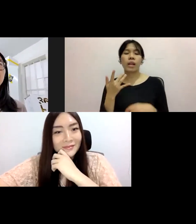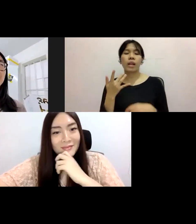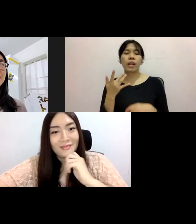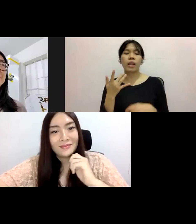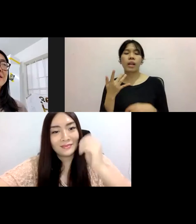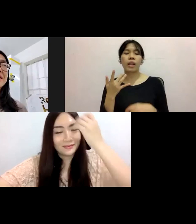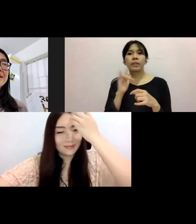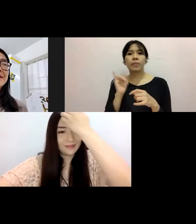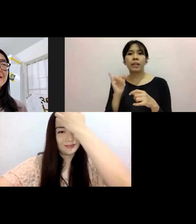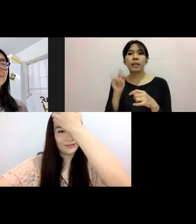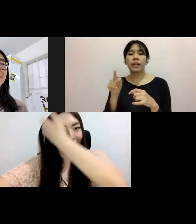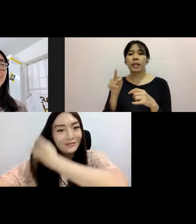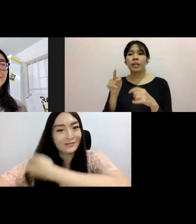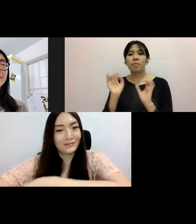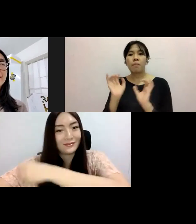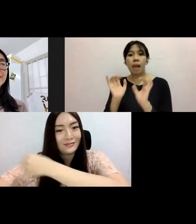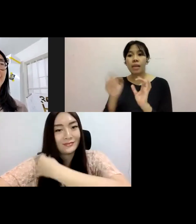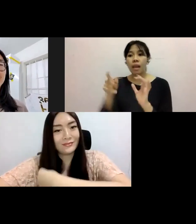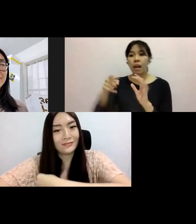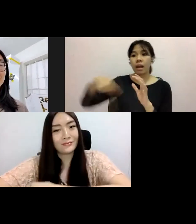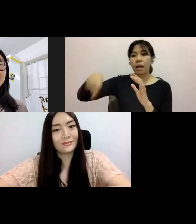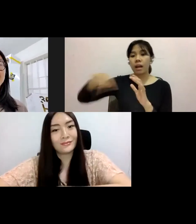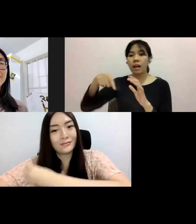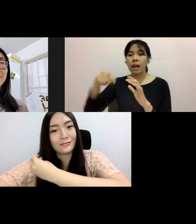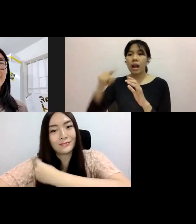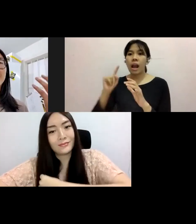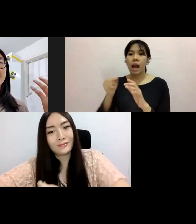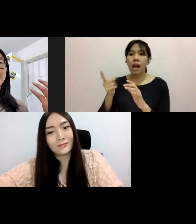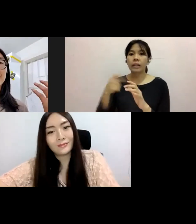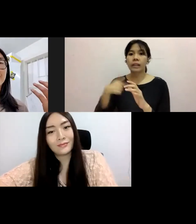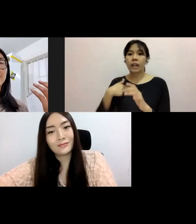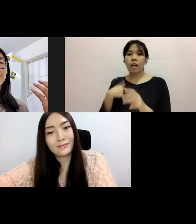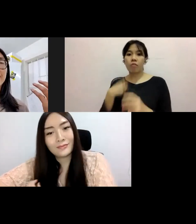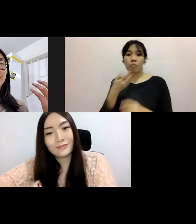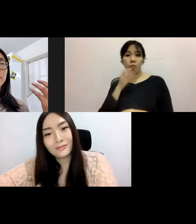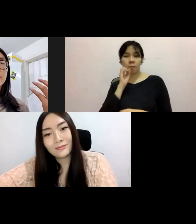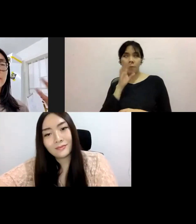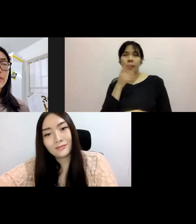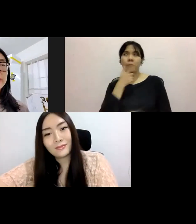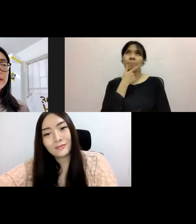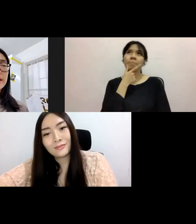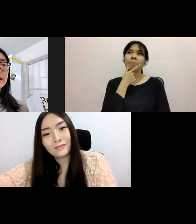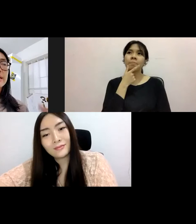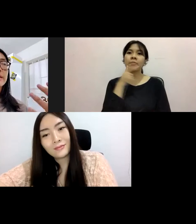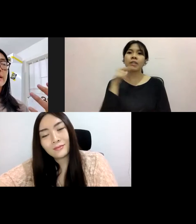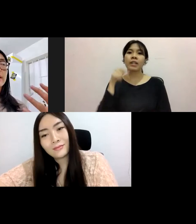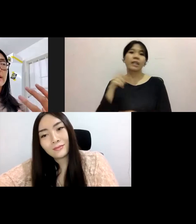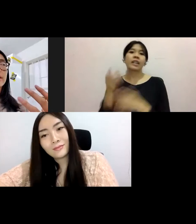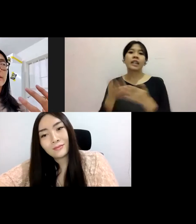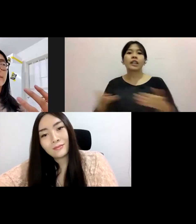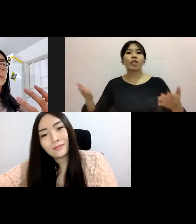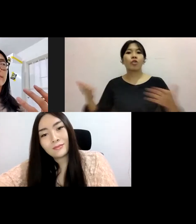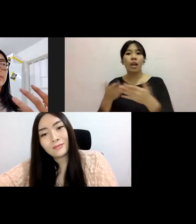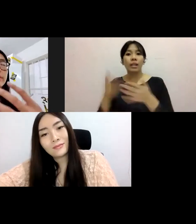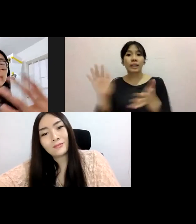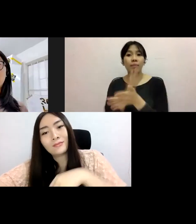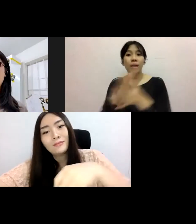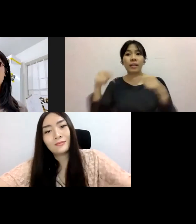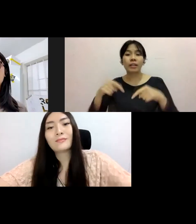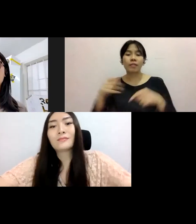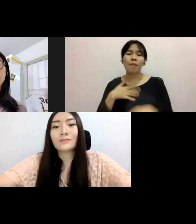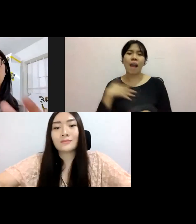Yeah, I also going to say they're very nice film festival, and the super excited